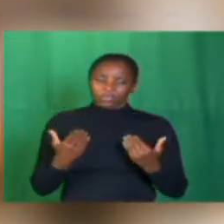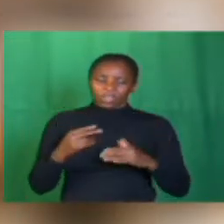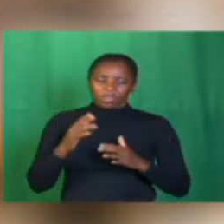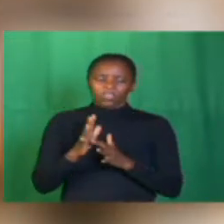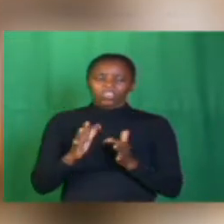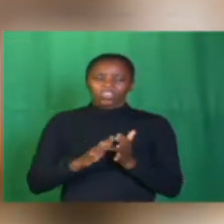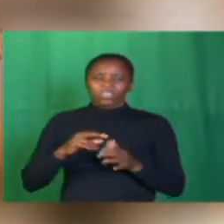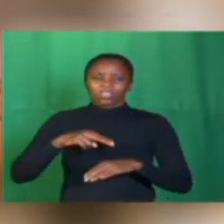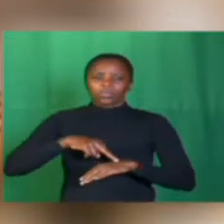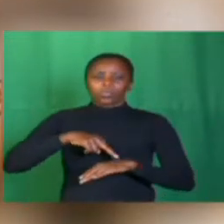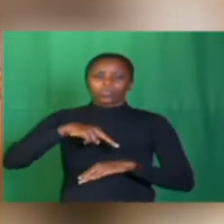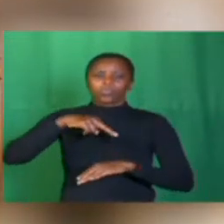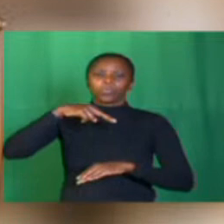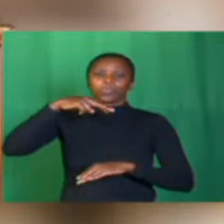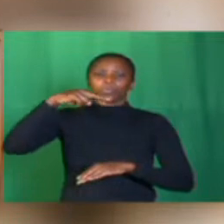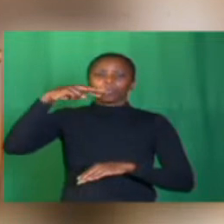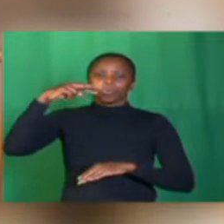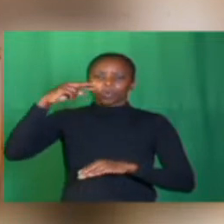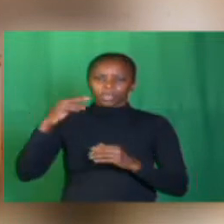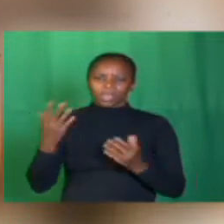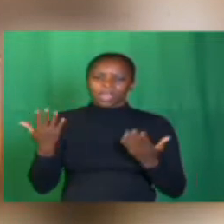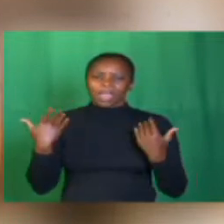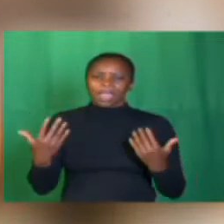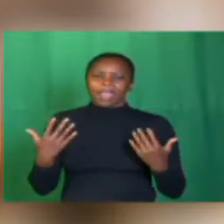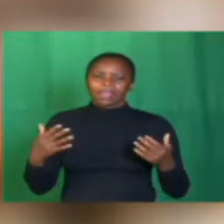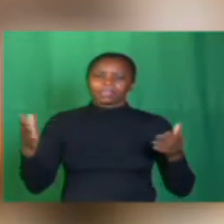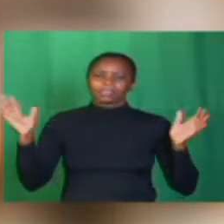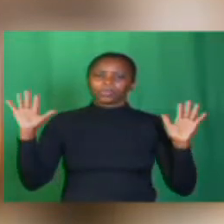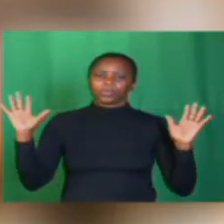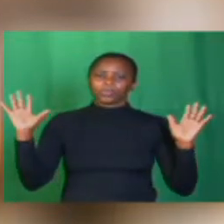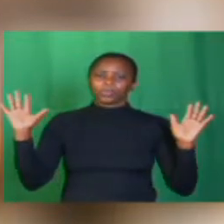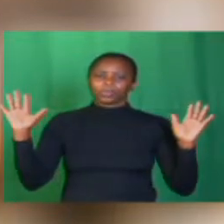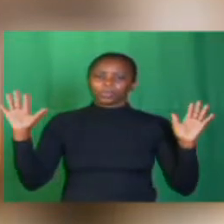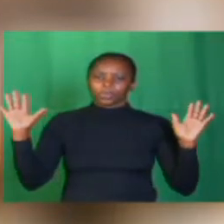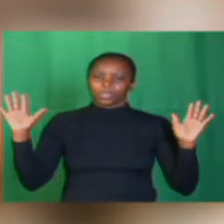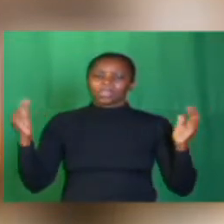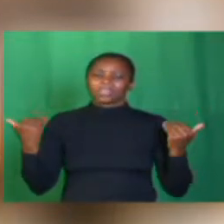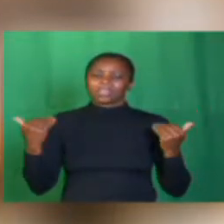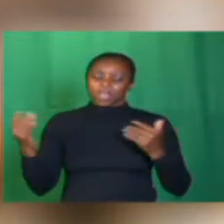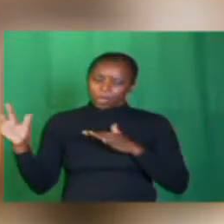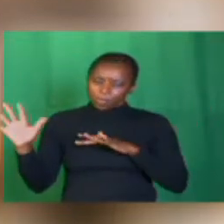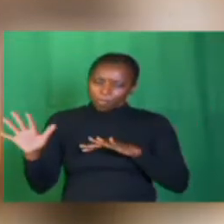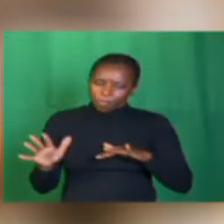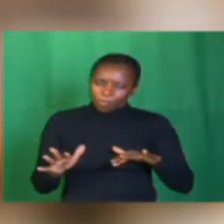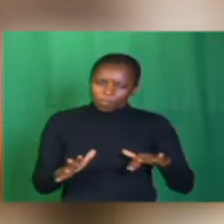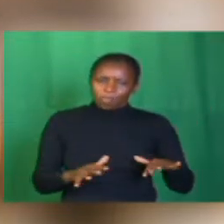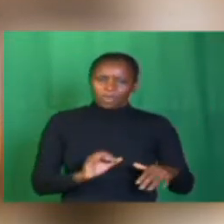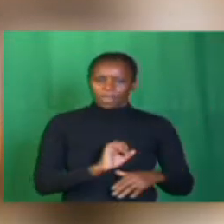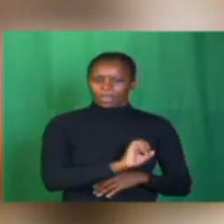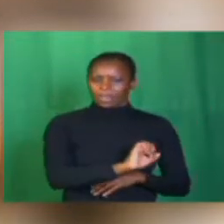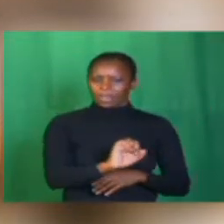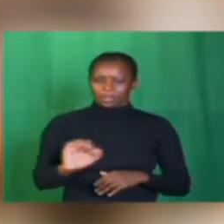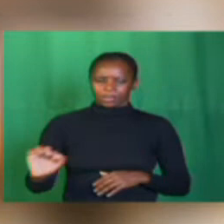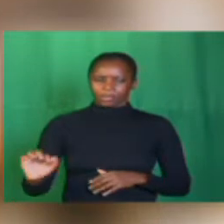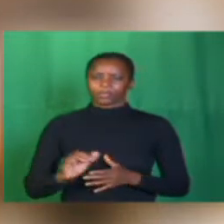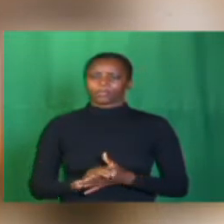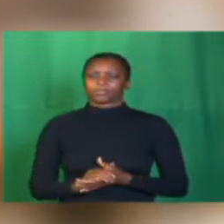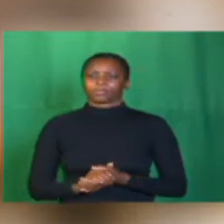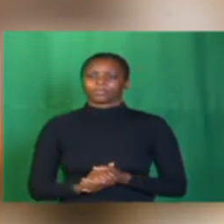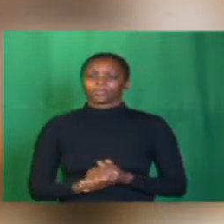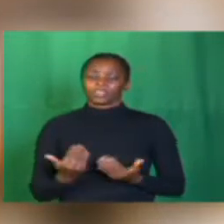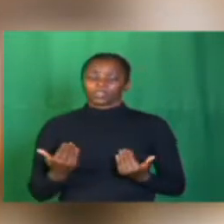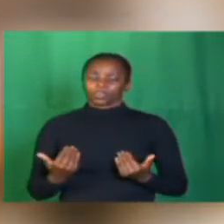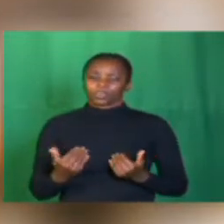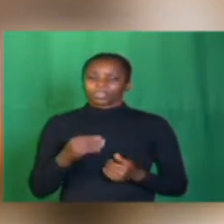up. He lifted his hands and then he blessed them. You see that? That is how you